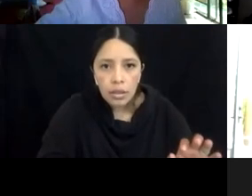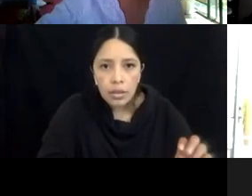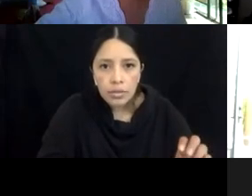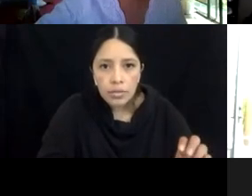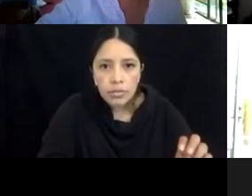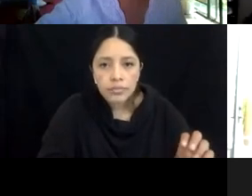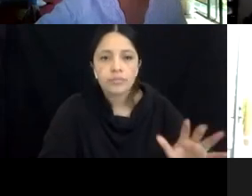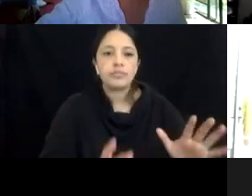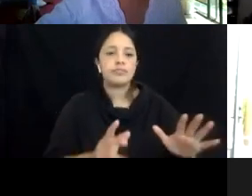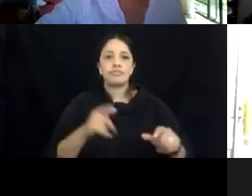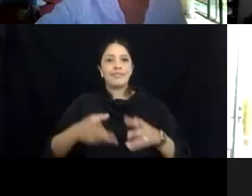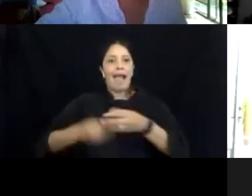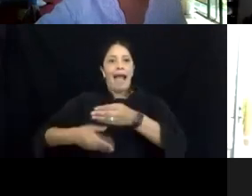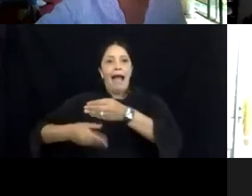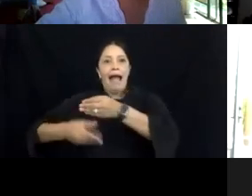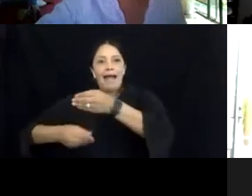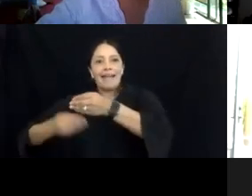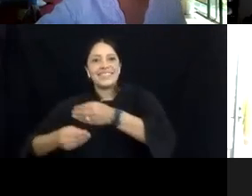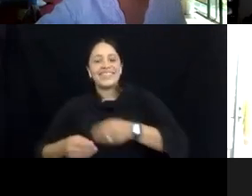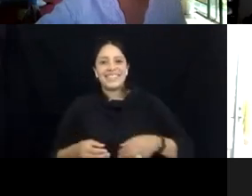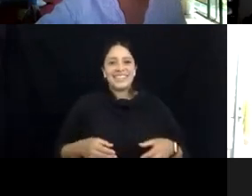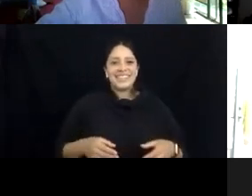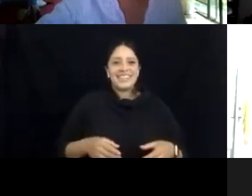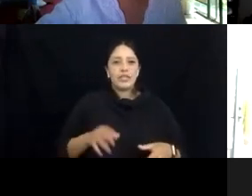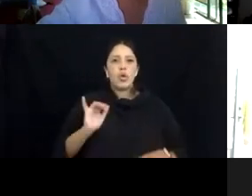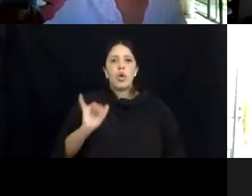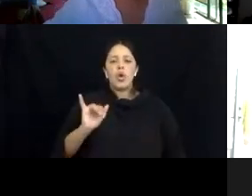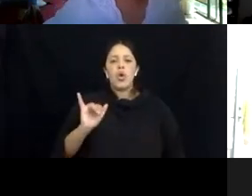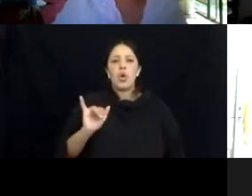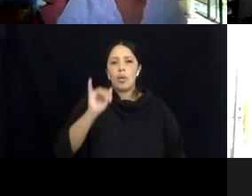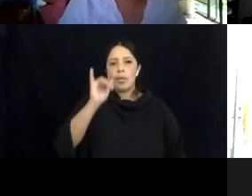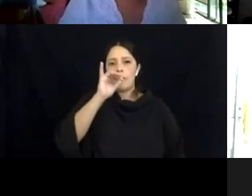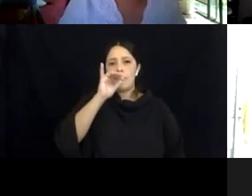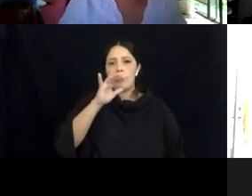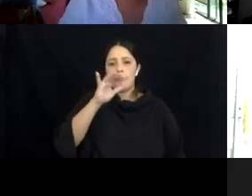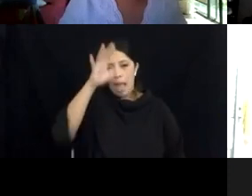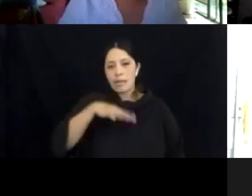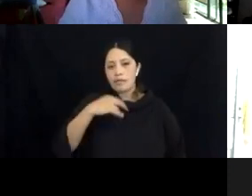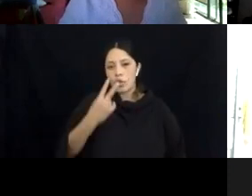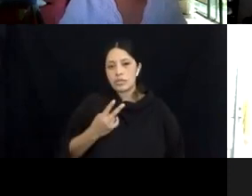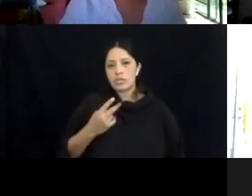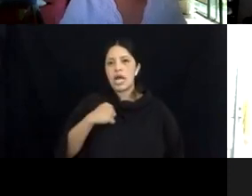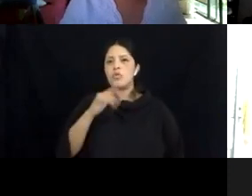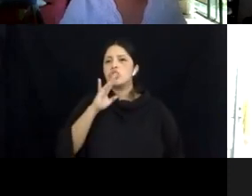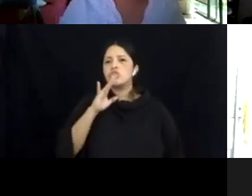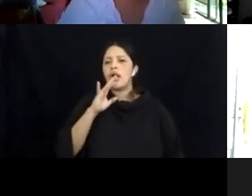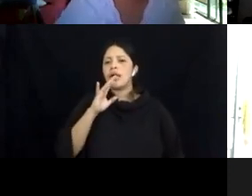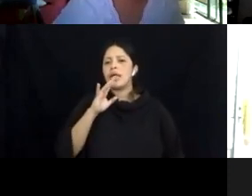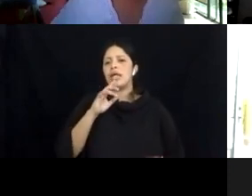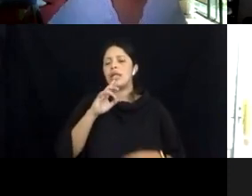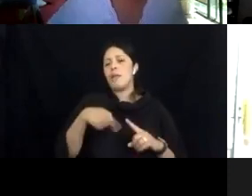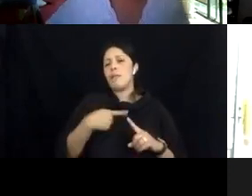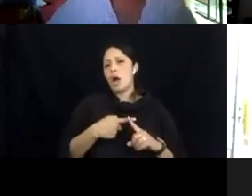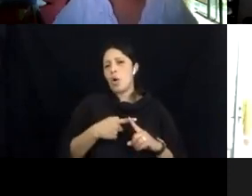Well, yeah, basically, I was thinking not only about the language or the school or